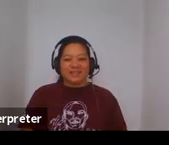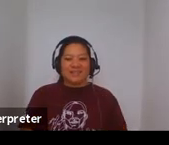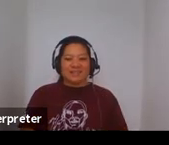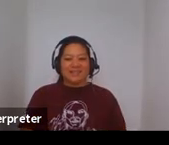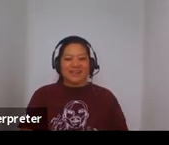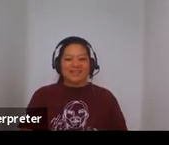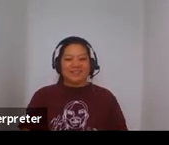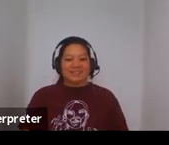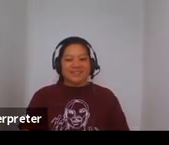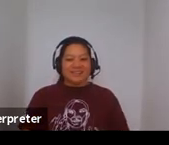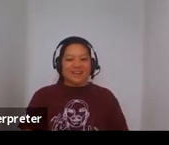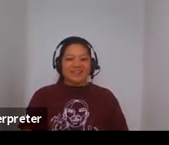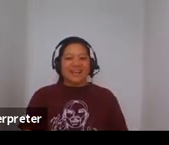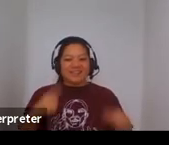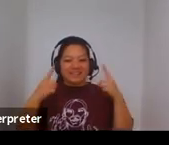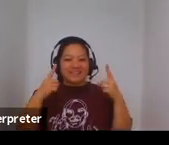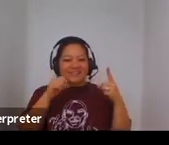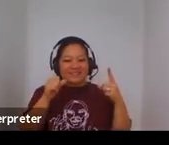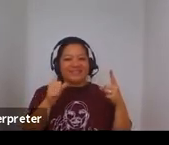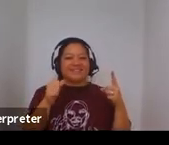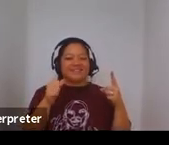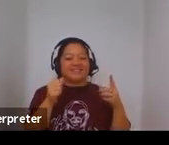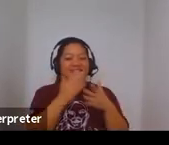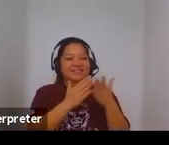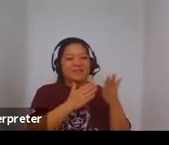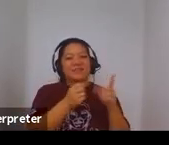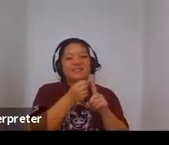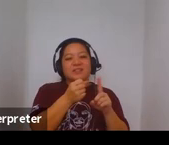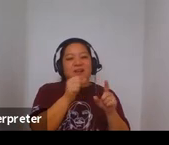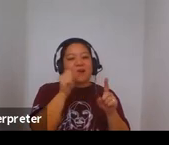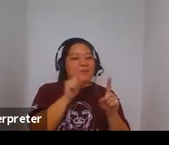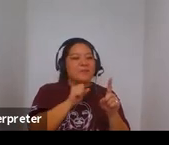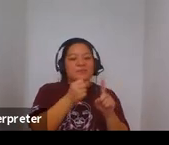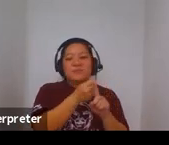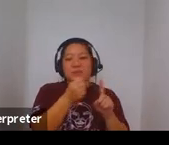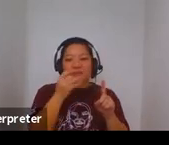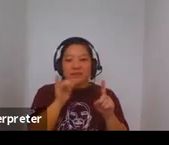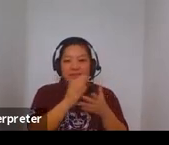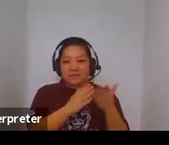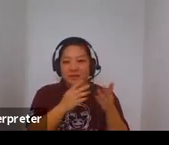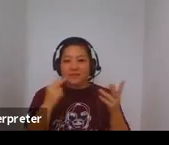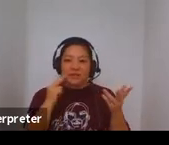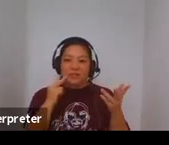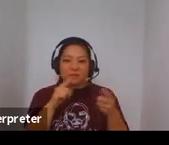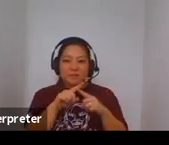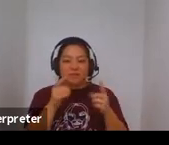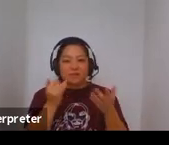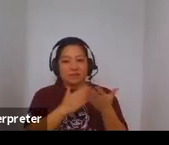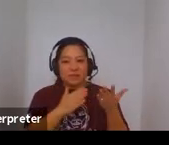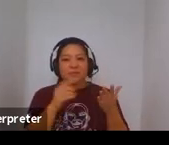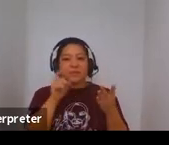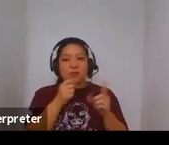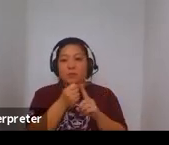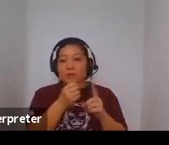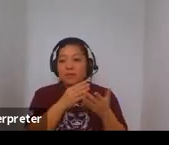that had urges or perpetrated sexual abuse, as well as to people that were victims of sexual abuse.